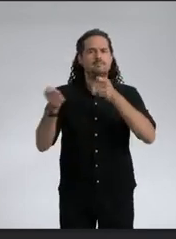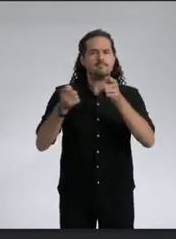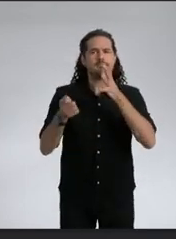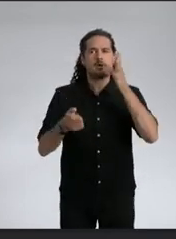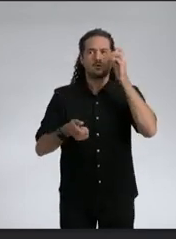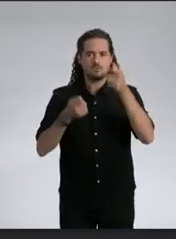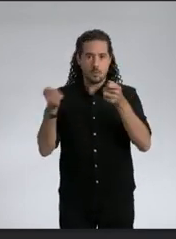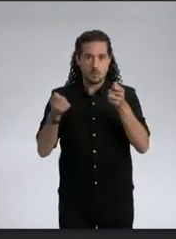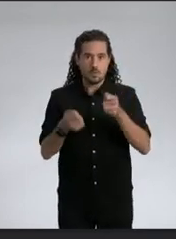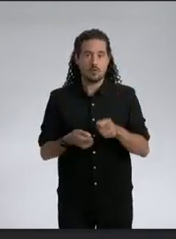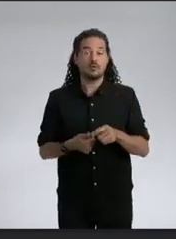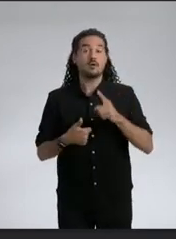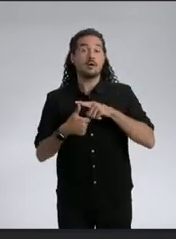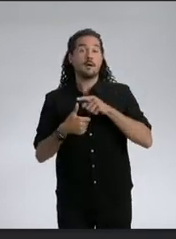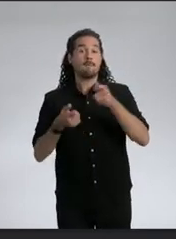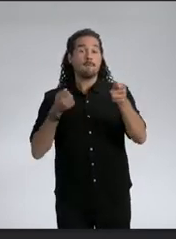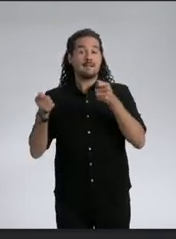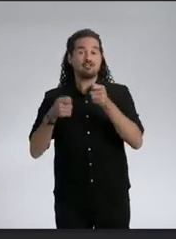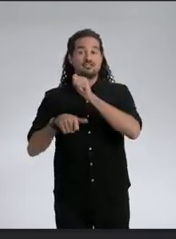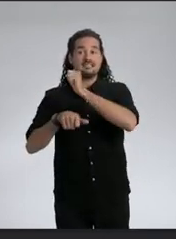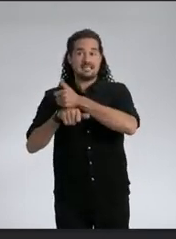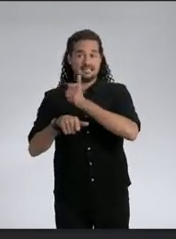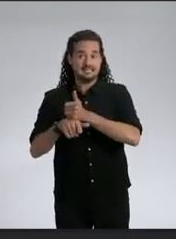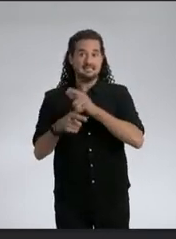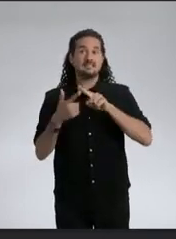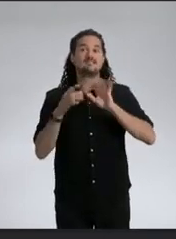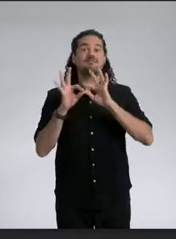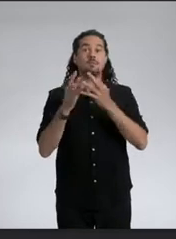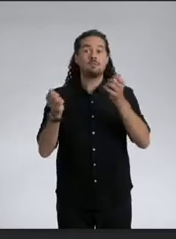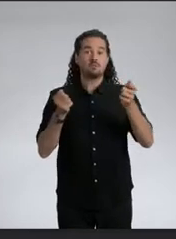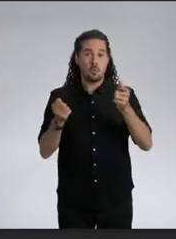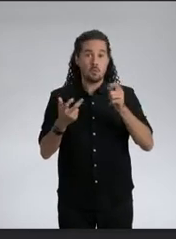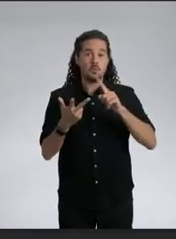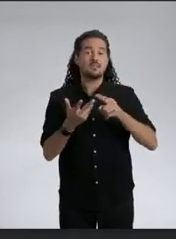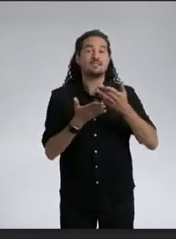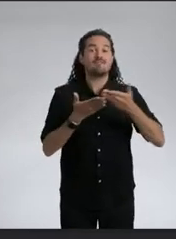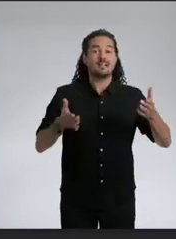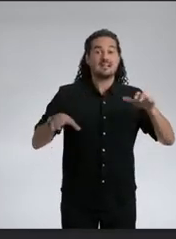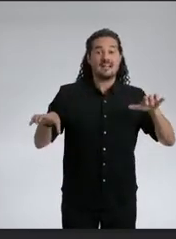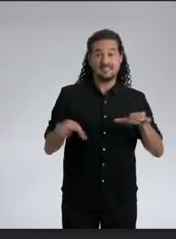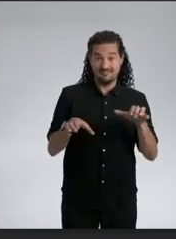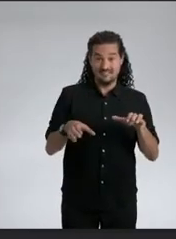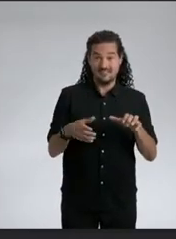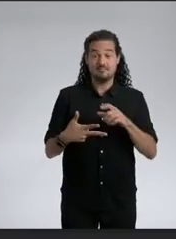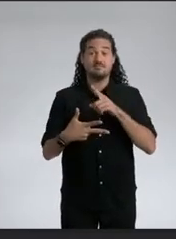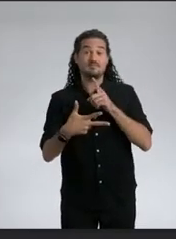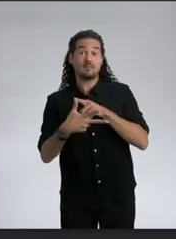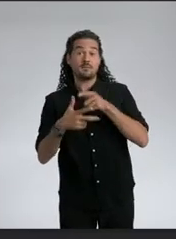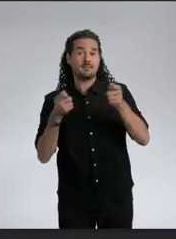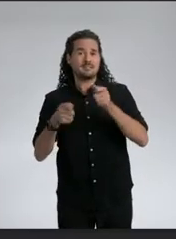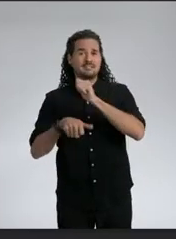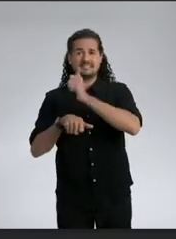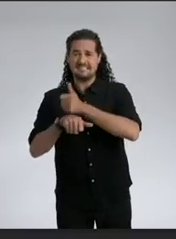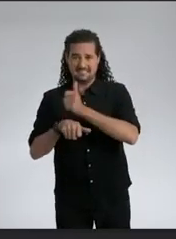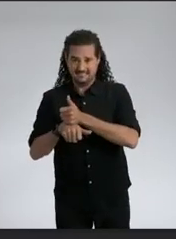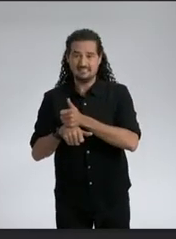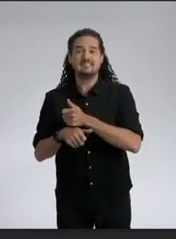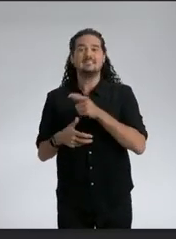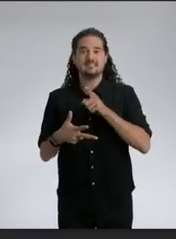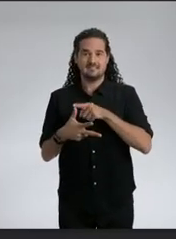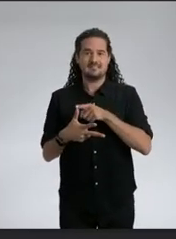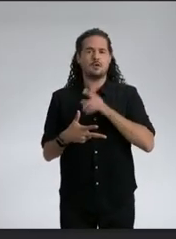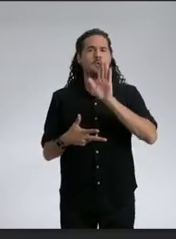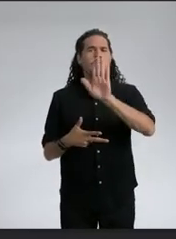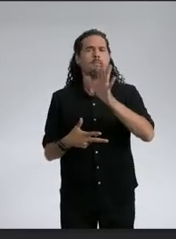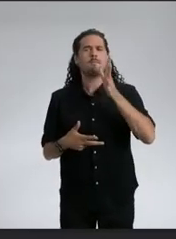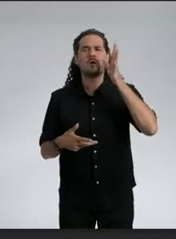family controls, and device activity. First, let's talk about managed settings. Fundamentally, your parental control app needs a